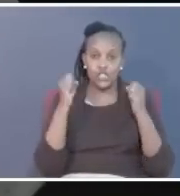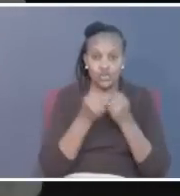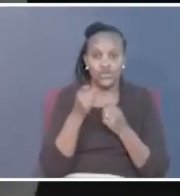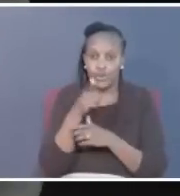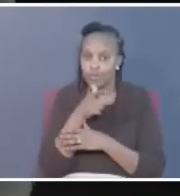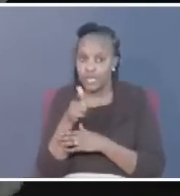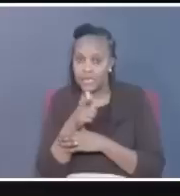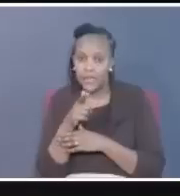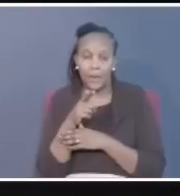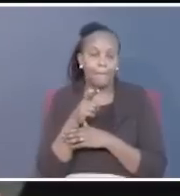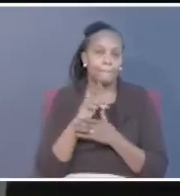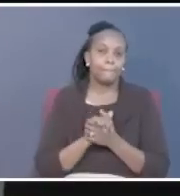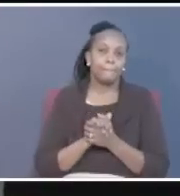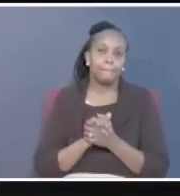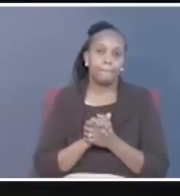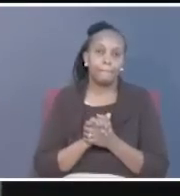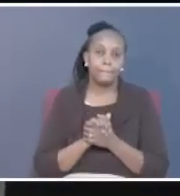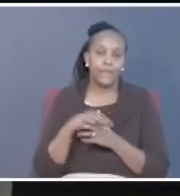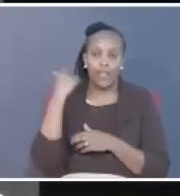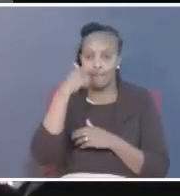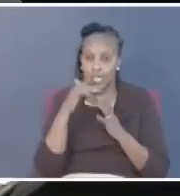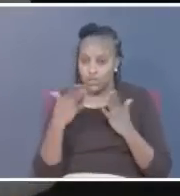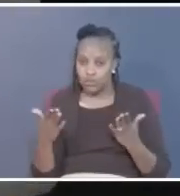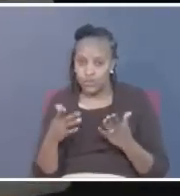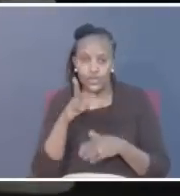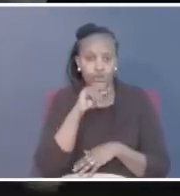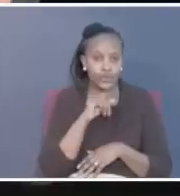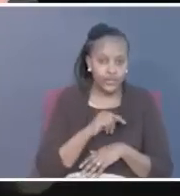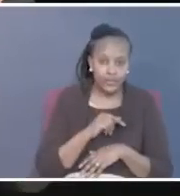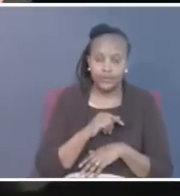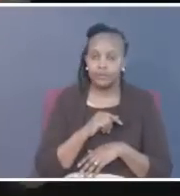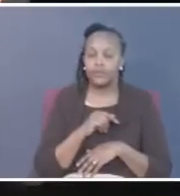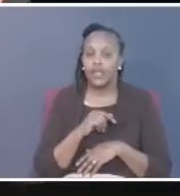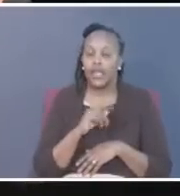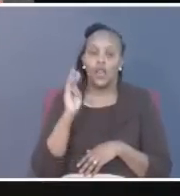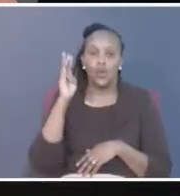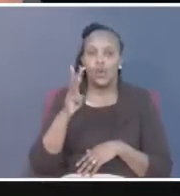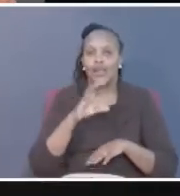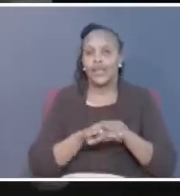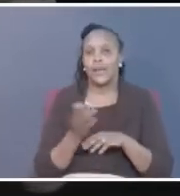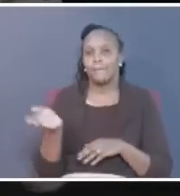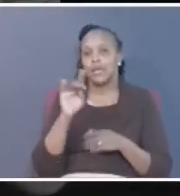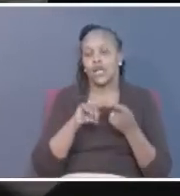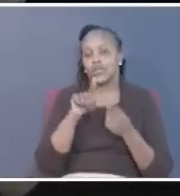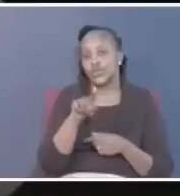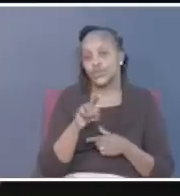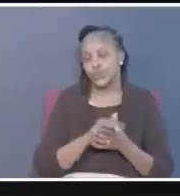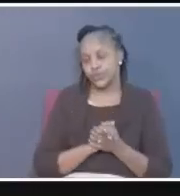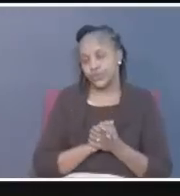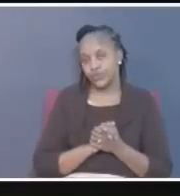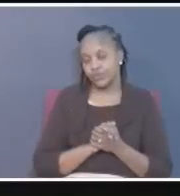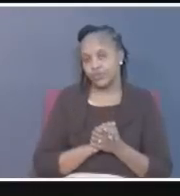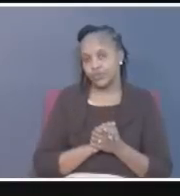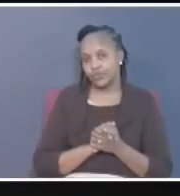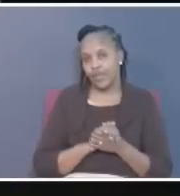just send us an inbox on any of our social media pages and we'll be able to get to you. But I remind you this,